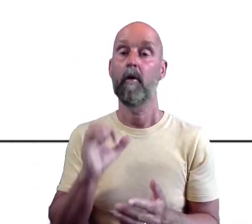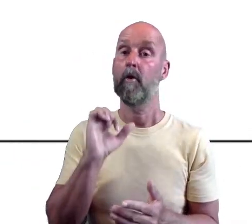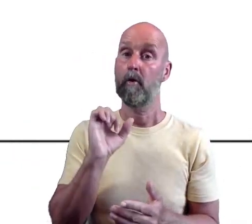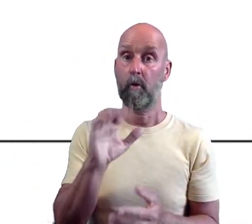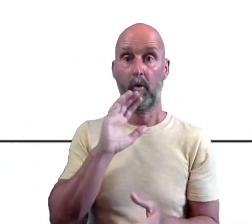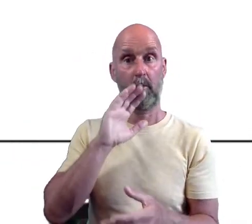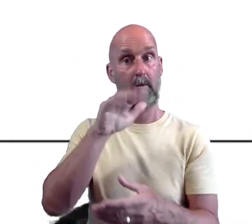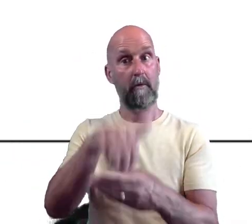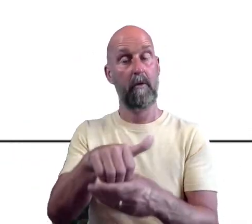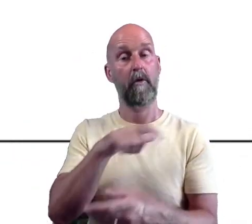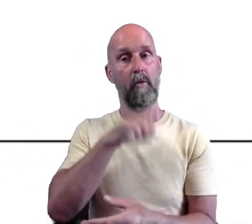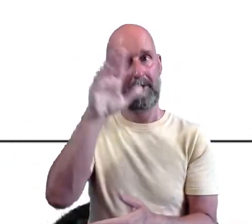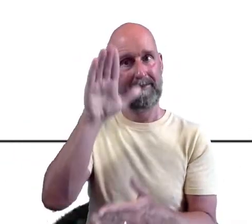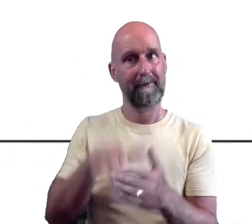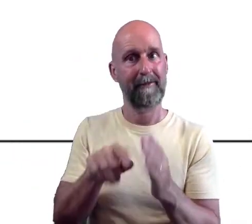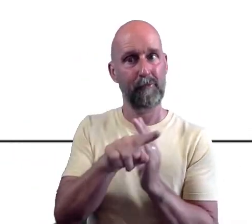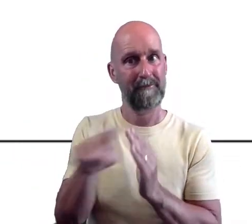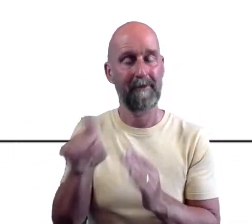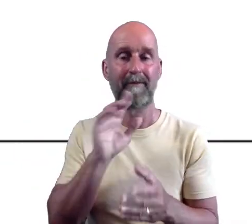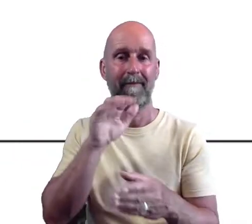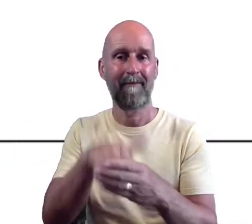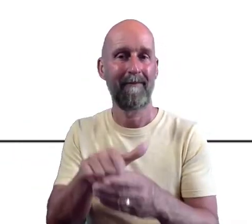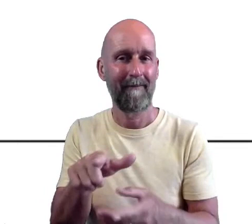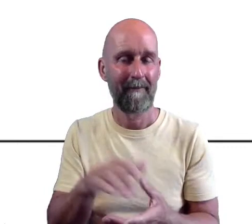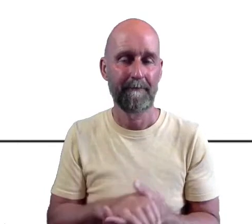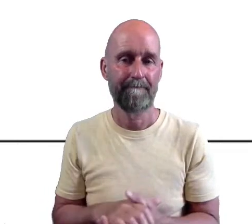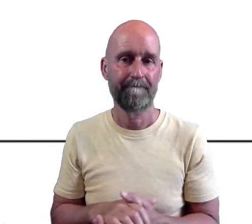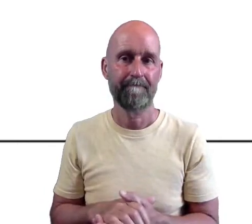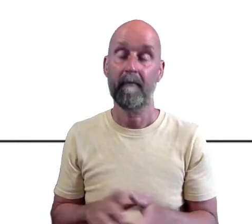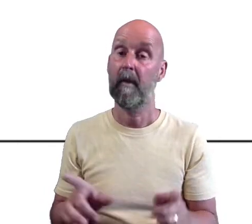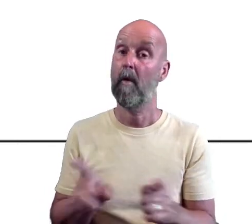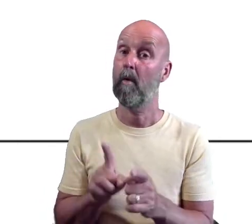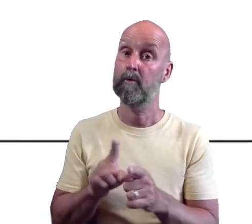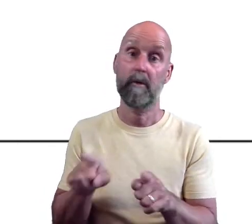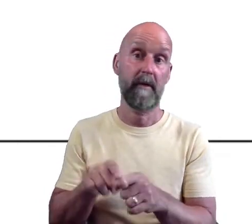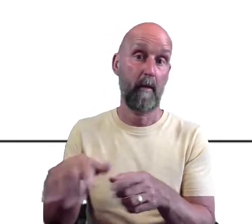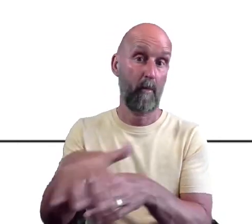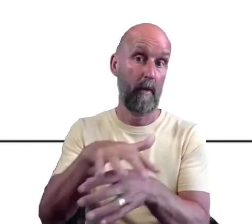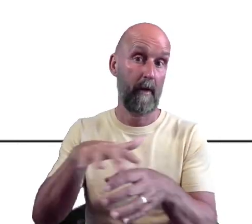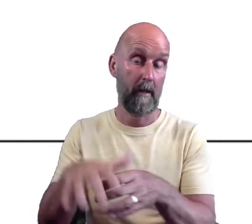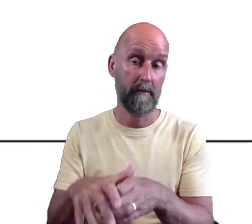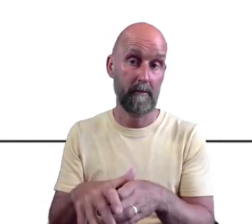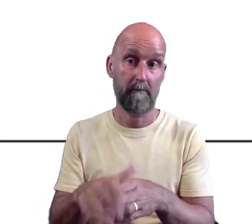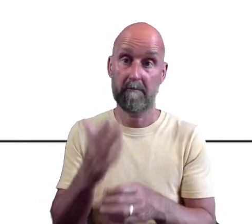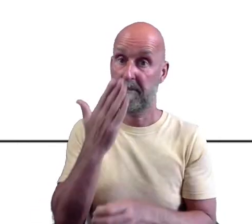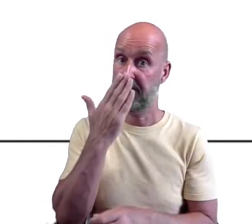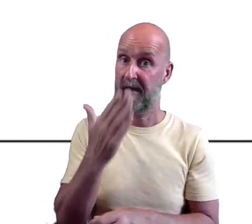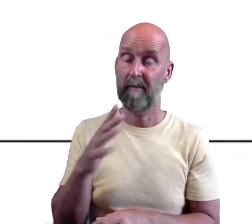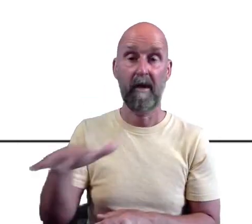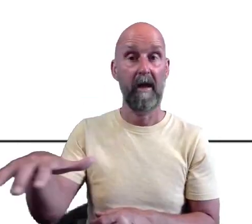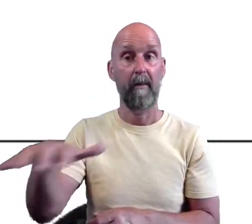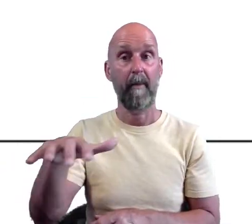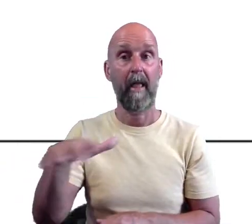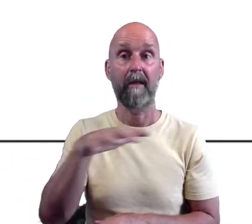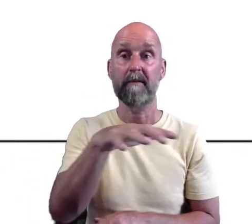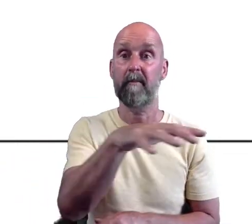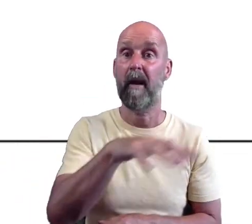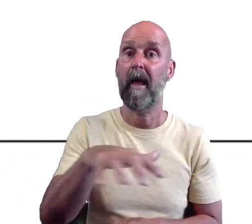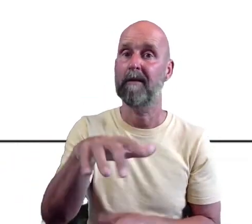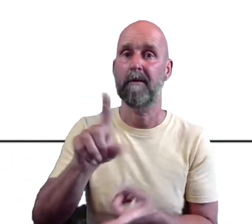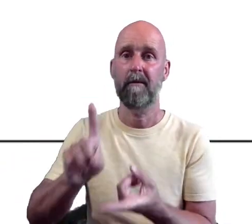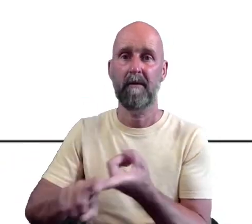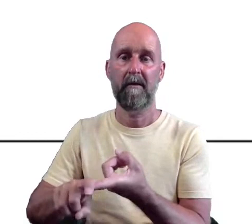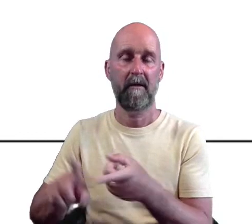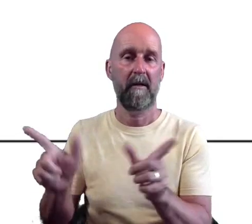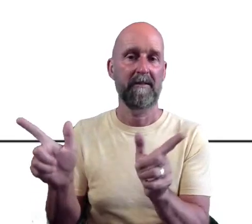the experience. And I actually think this is the same with places. So while it might seem like places are relatively static or permanent,